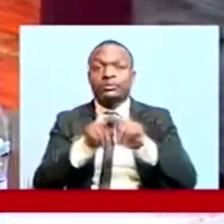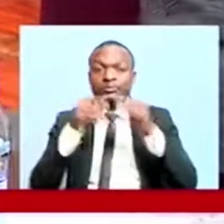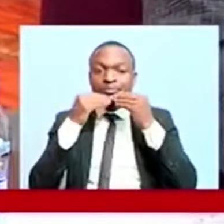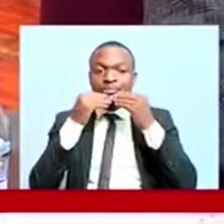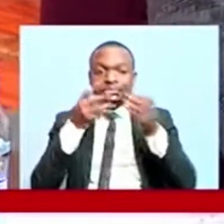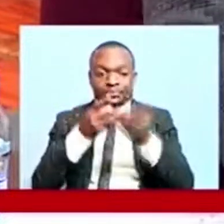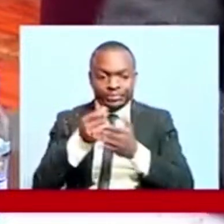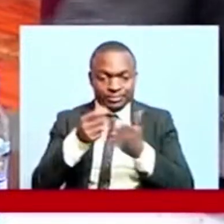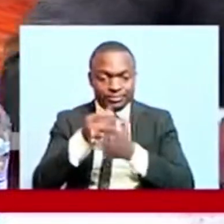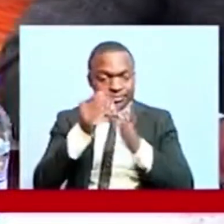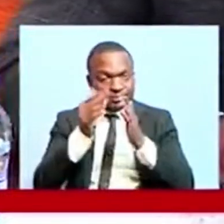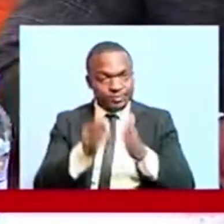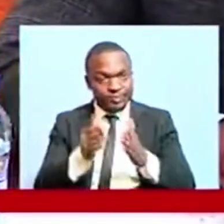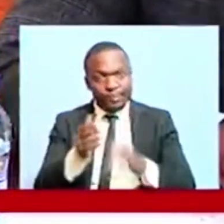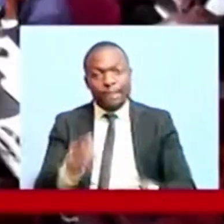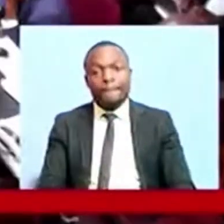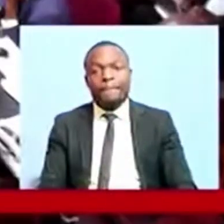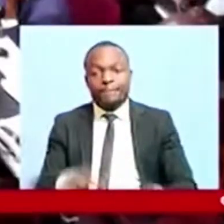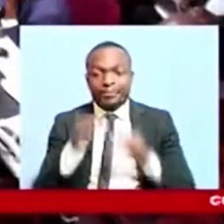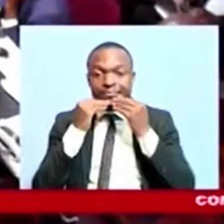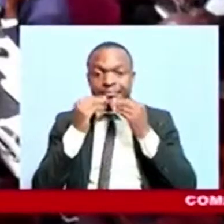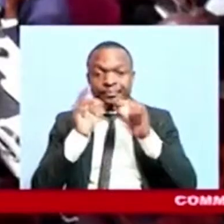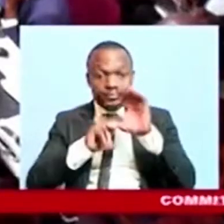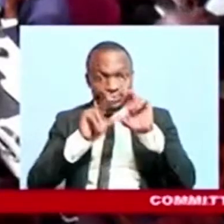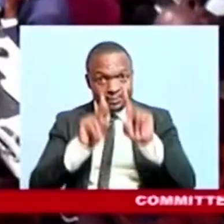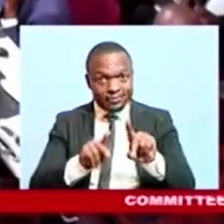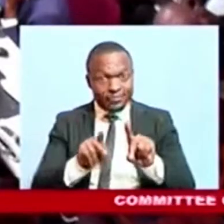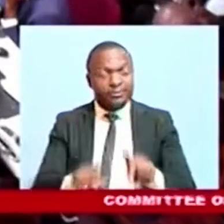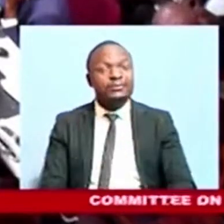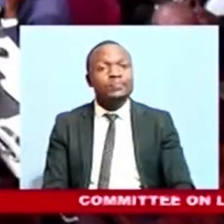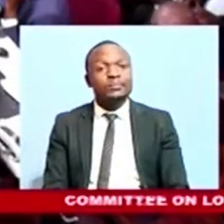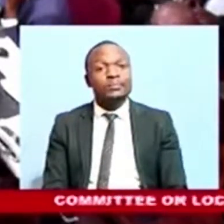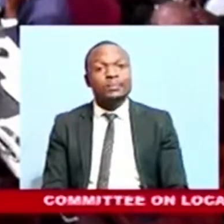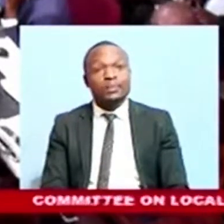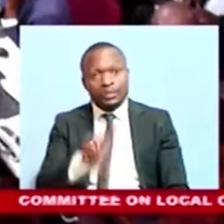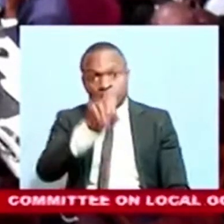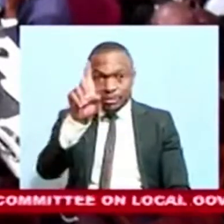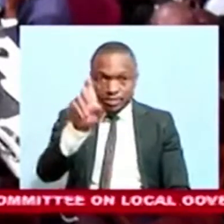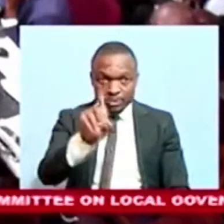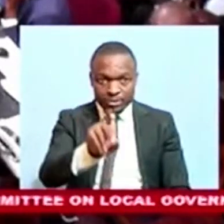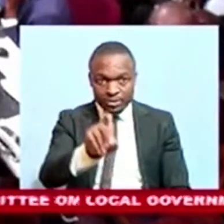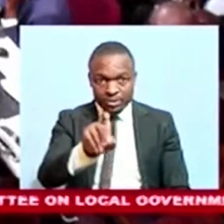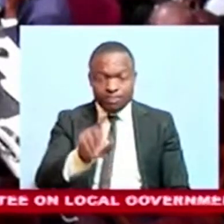Treasurer. Thank you, Chair. The question, if he,